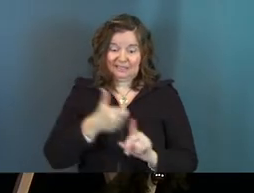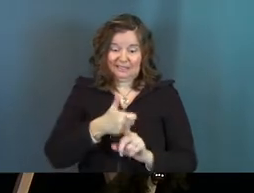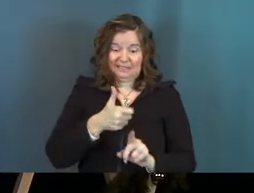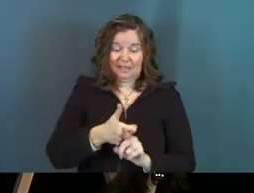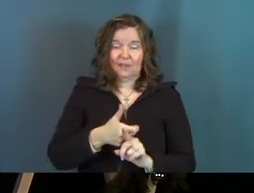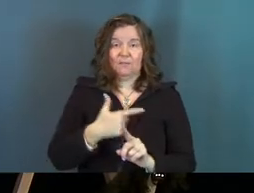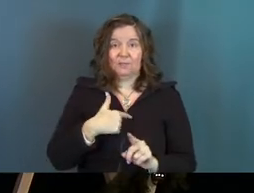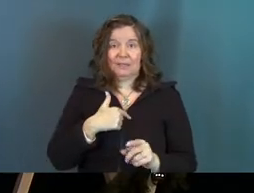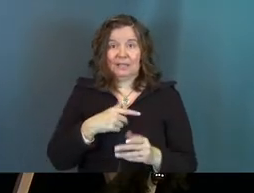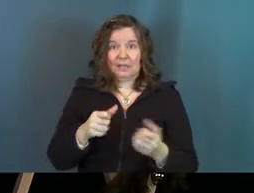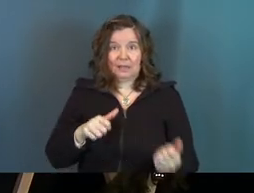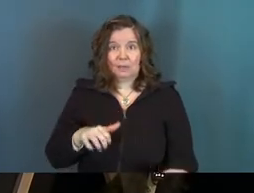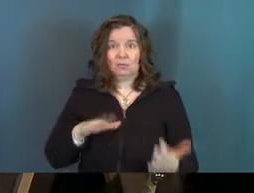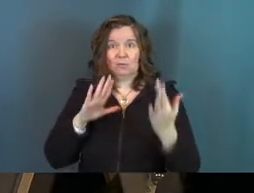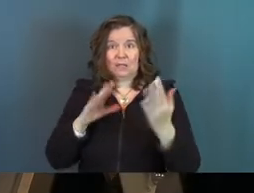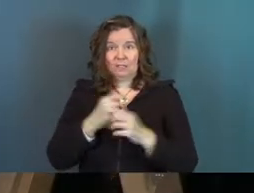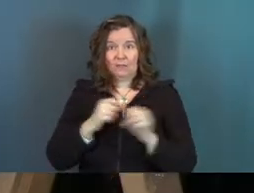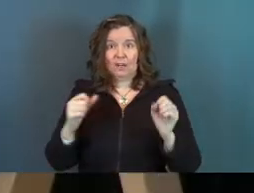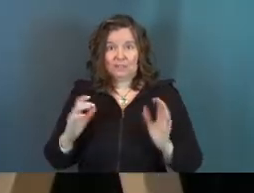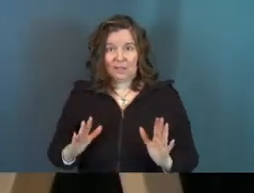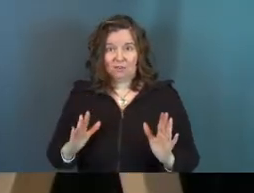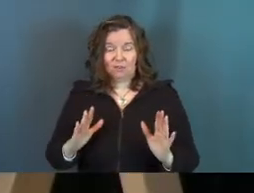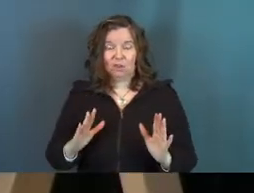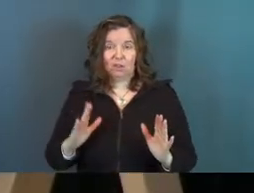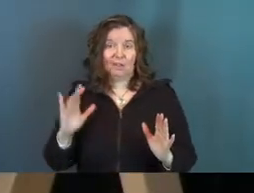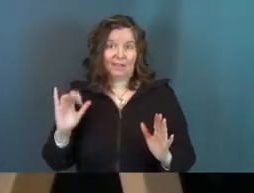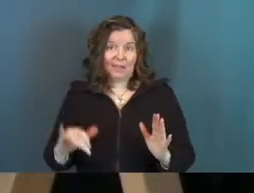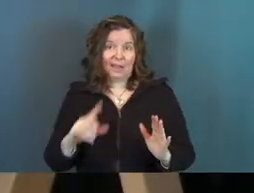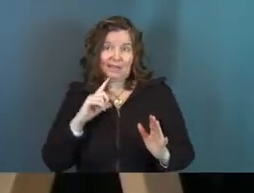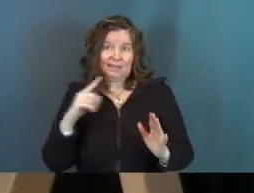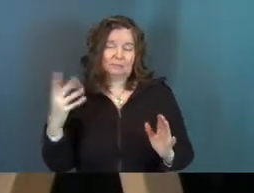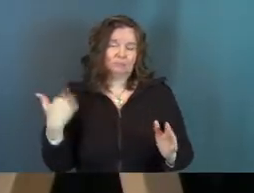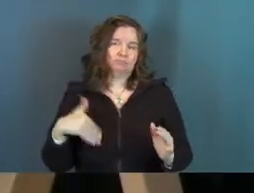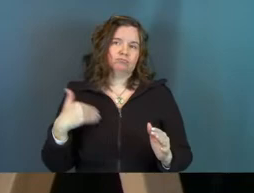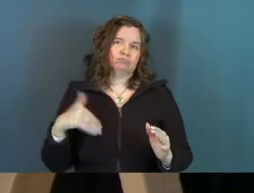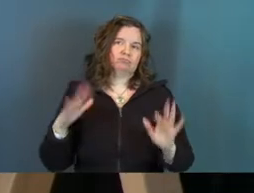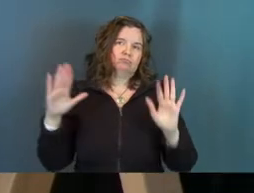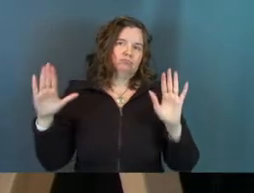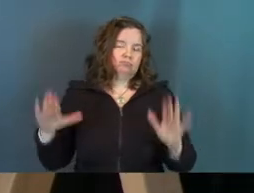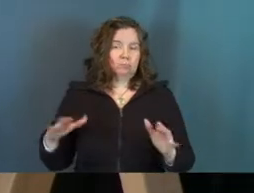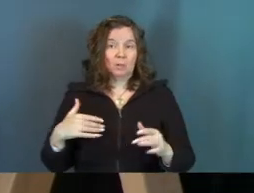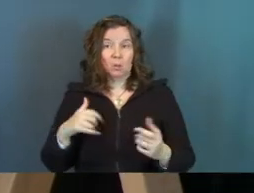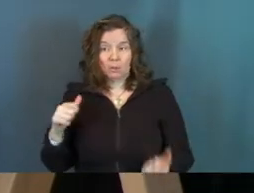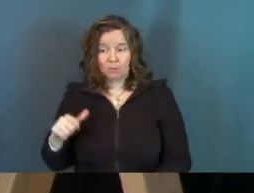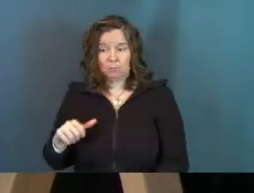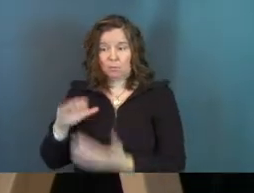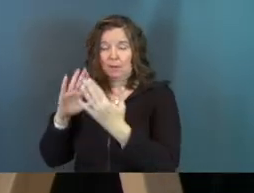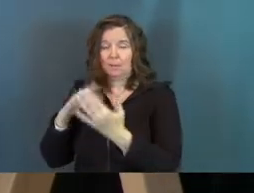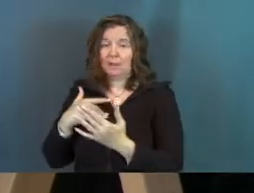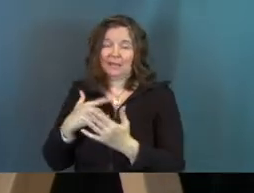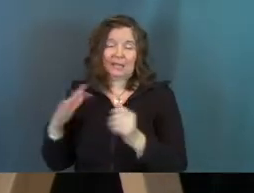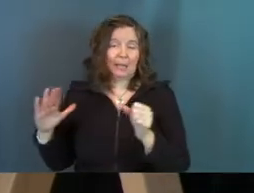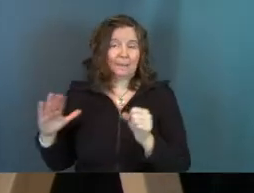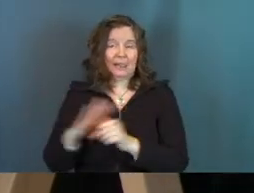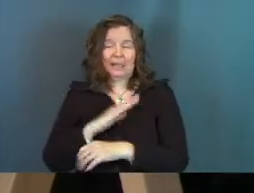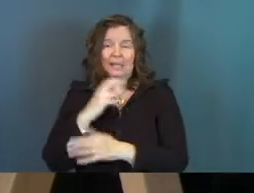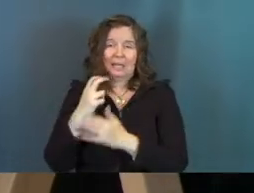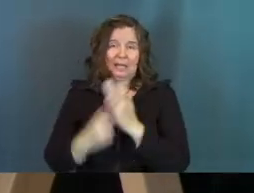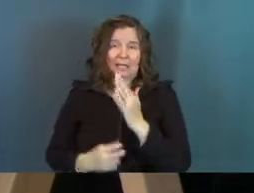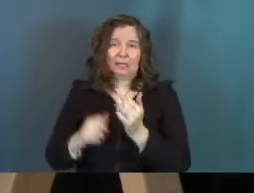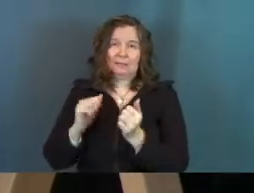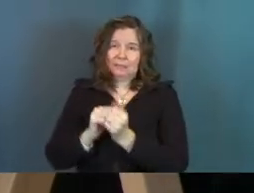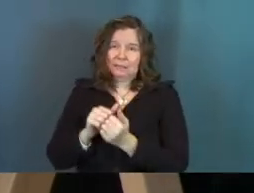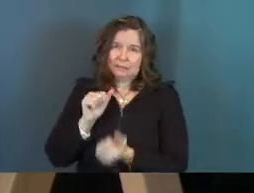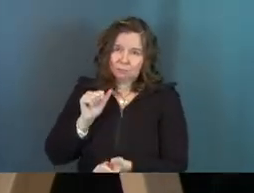itself, being in the presence of our Savior, is paradise. And not only do we get to be in his presence, but we get to be completely